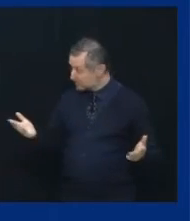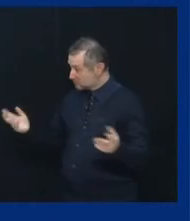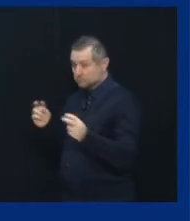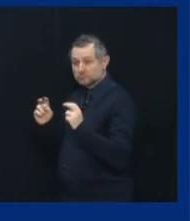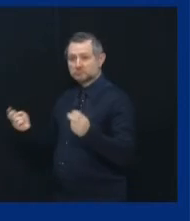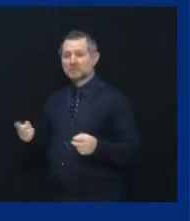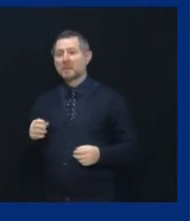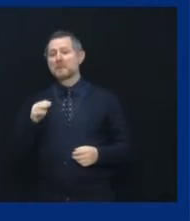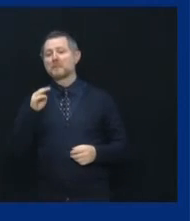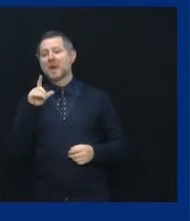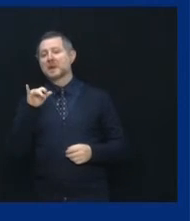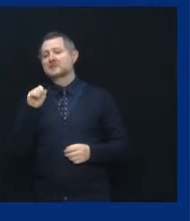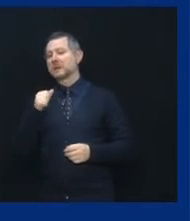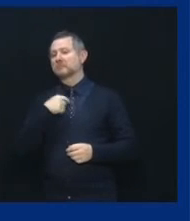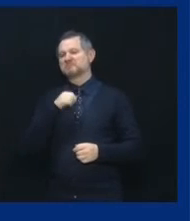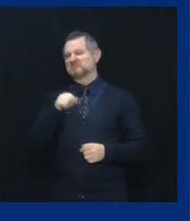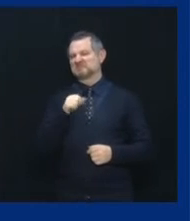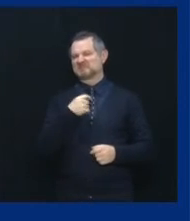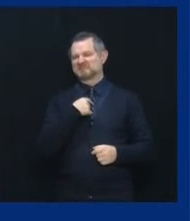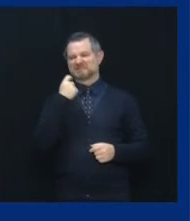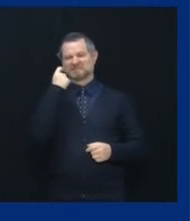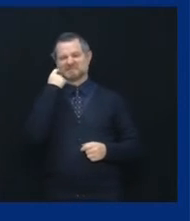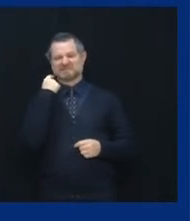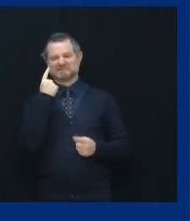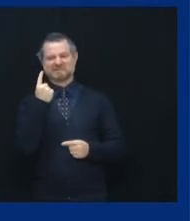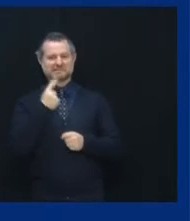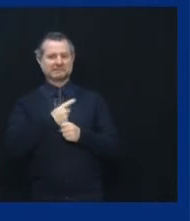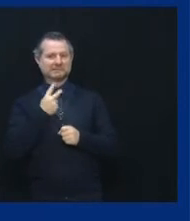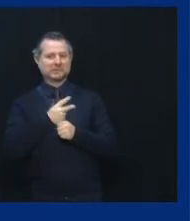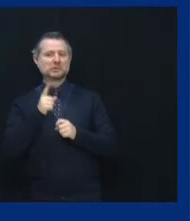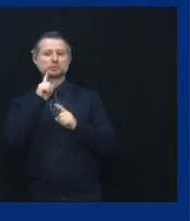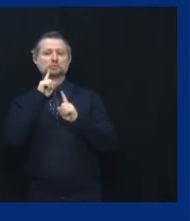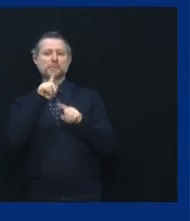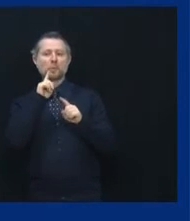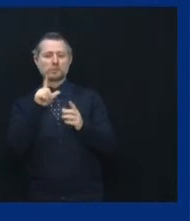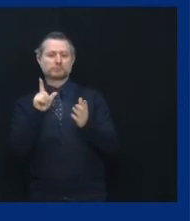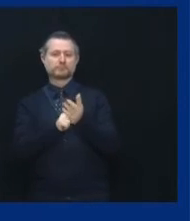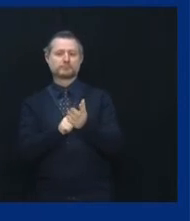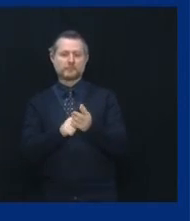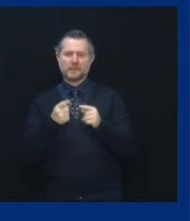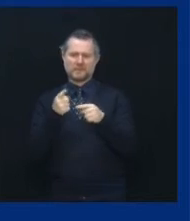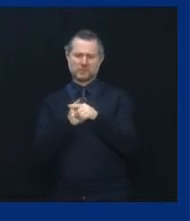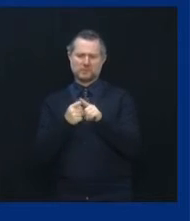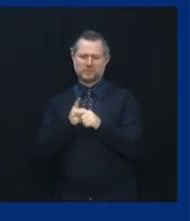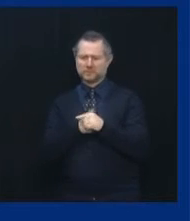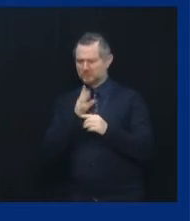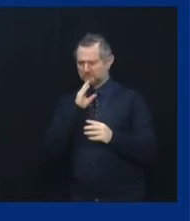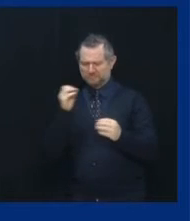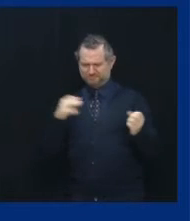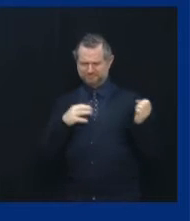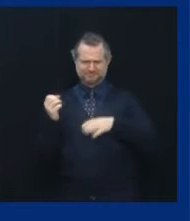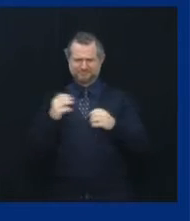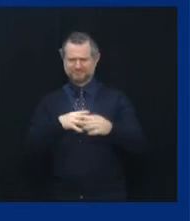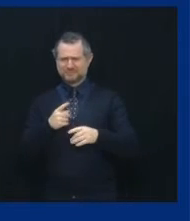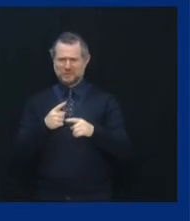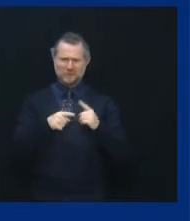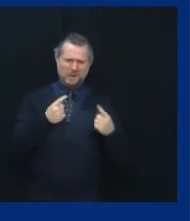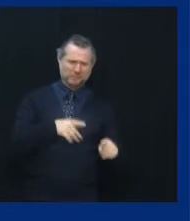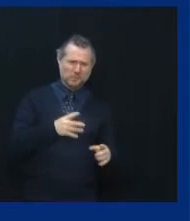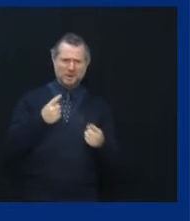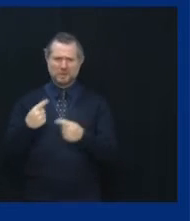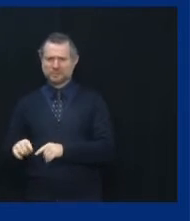was reported over the last several days, and there were conflicting reports initially of what actually happened there. And so I know that